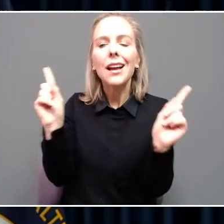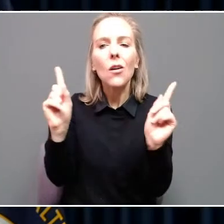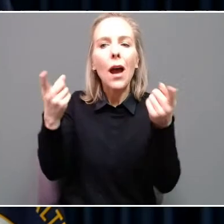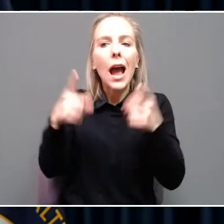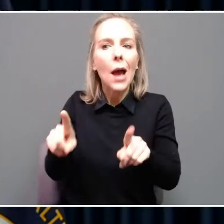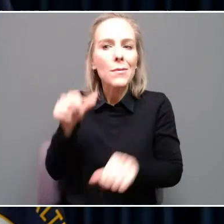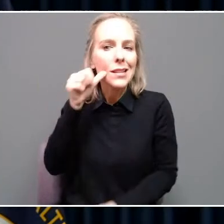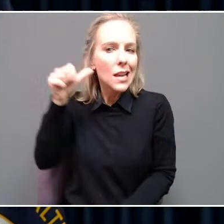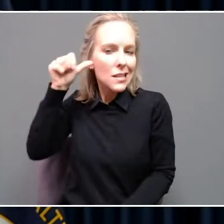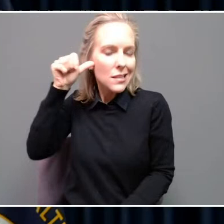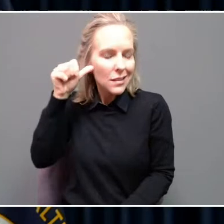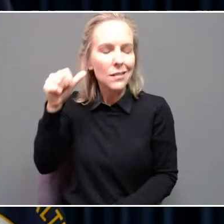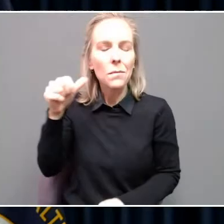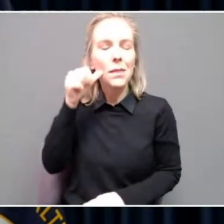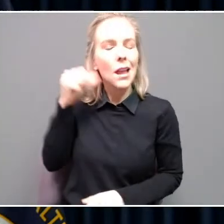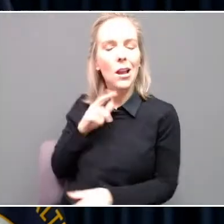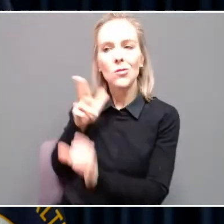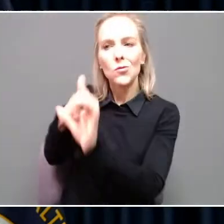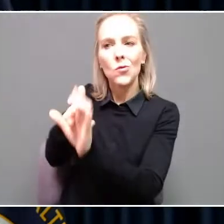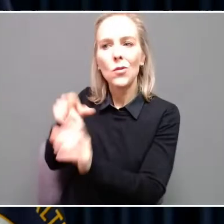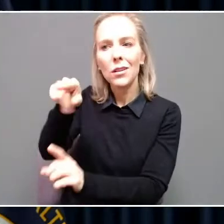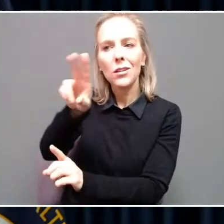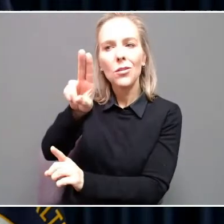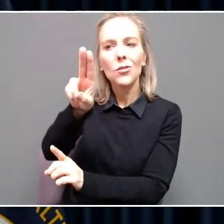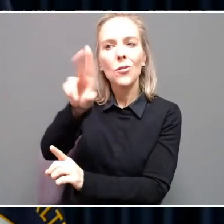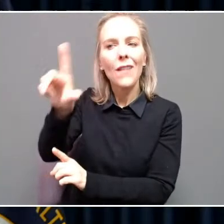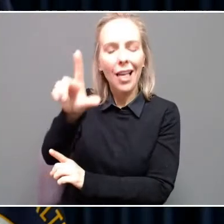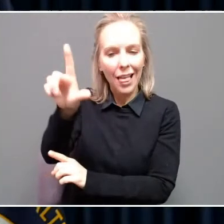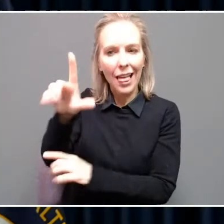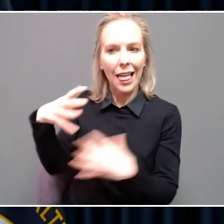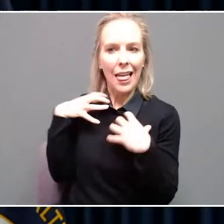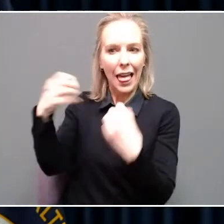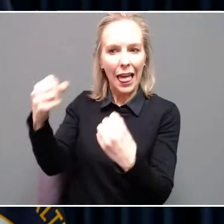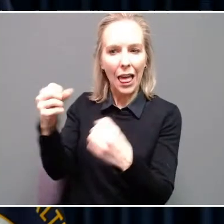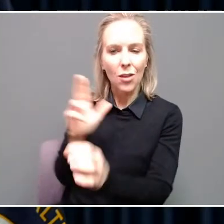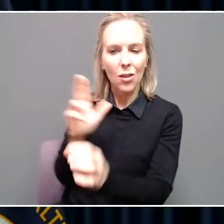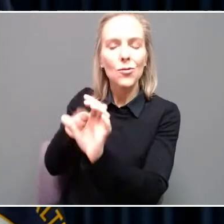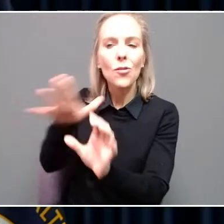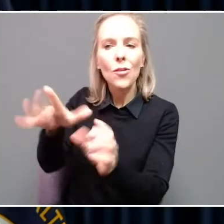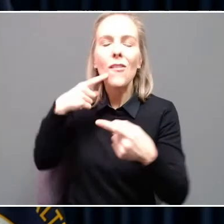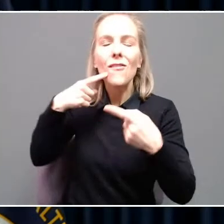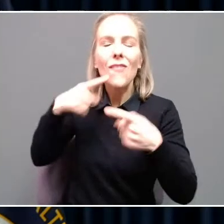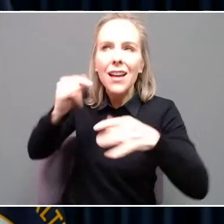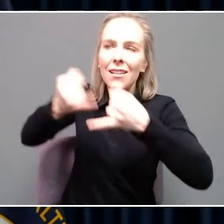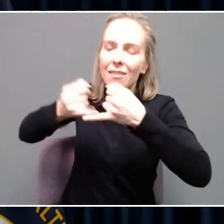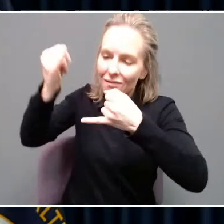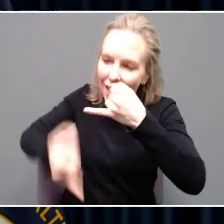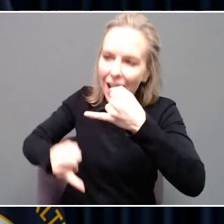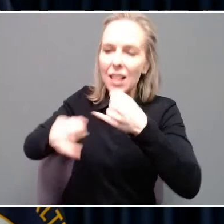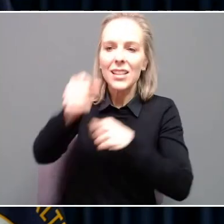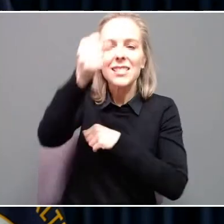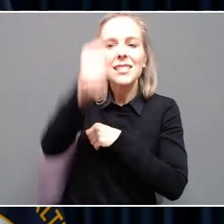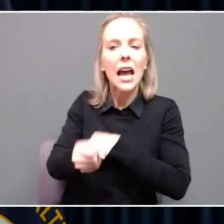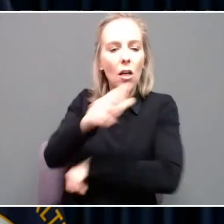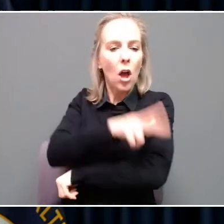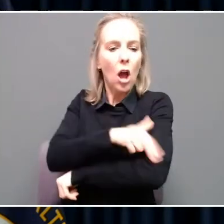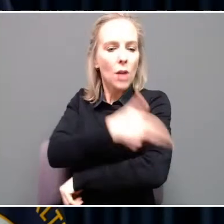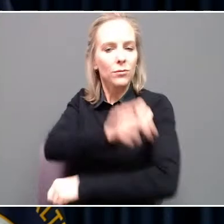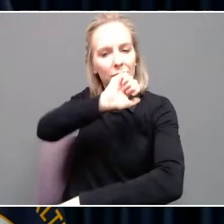I joined U of L Health to celebrate the hoisting of the final beam of the South Hospital in Bullitt